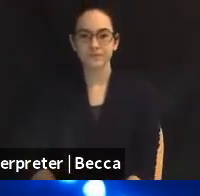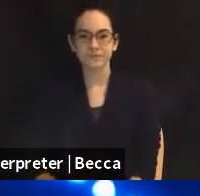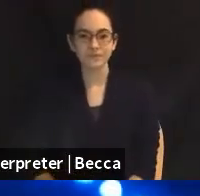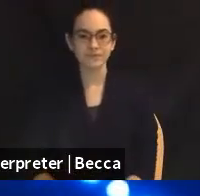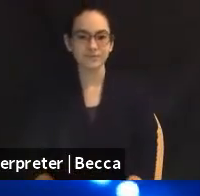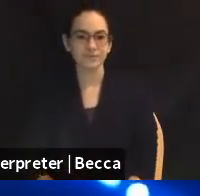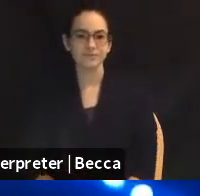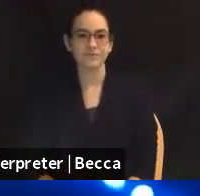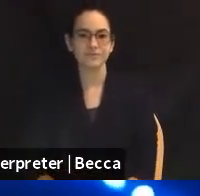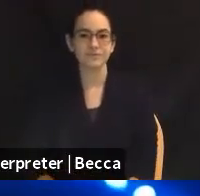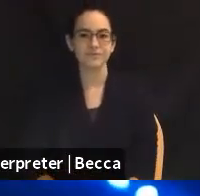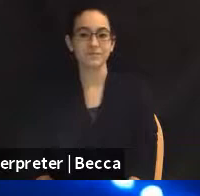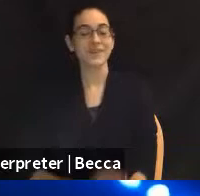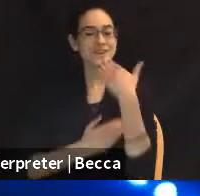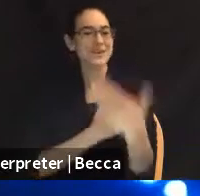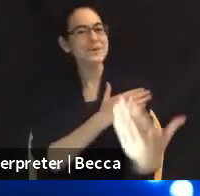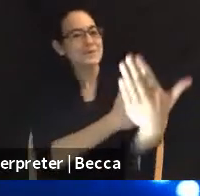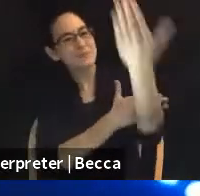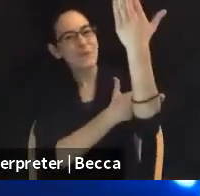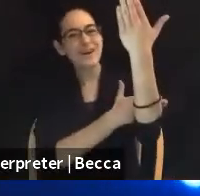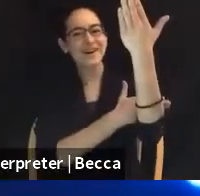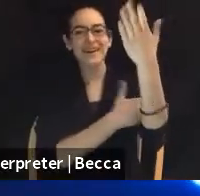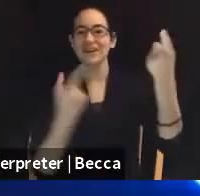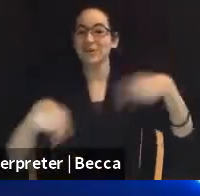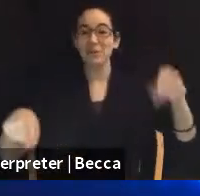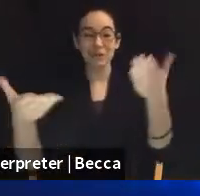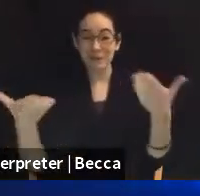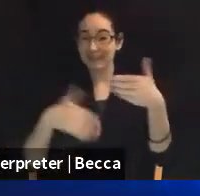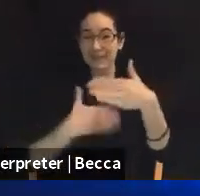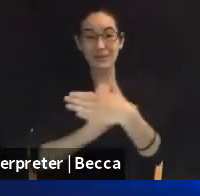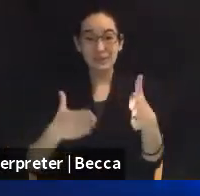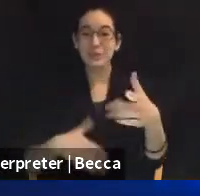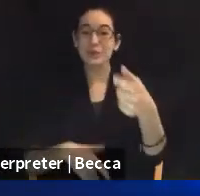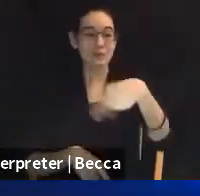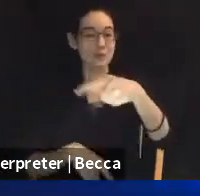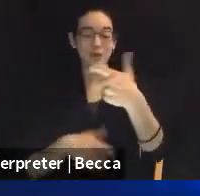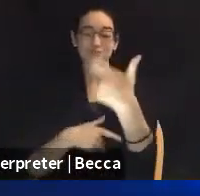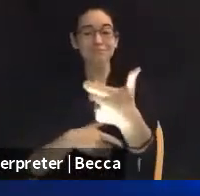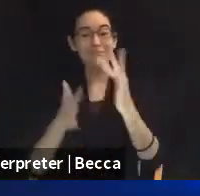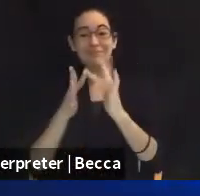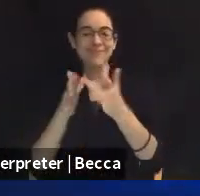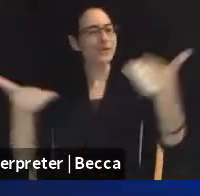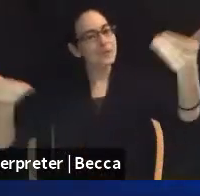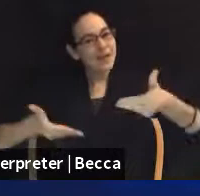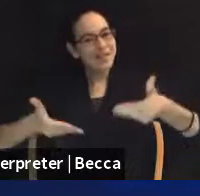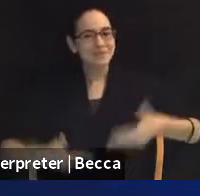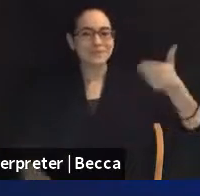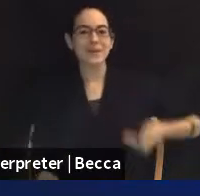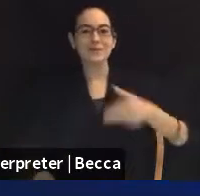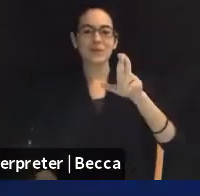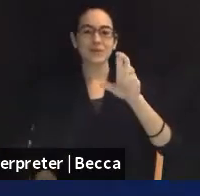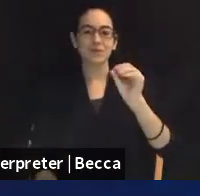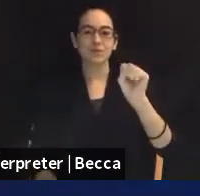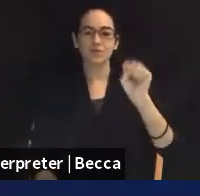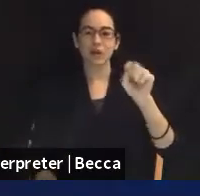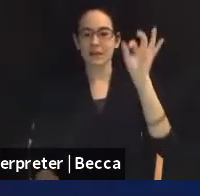Good morning, Gateway, to those in the room, to those joining us online. Welcome. My name is Ross. I'm one of the pastors here